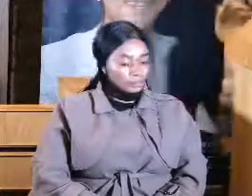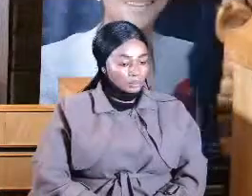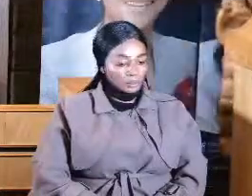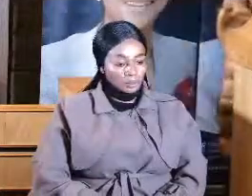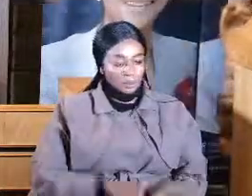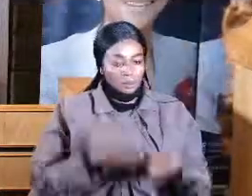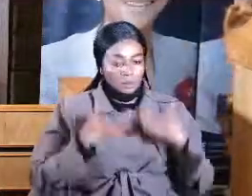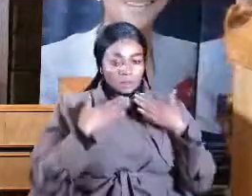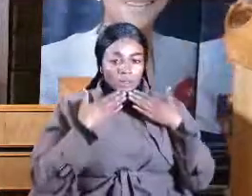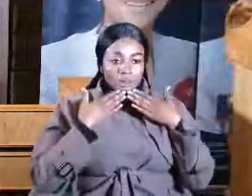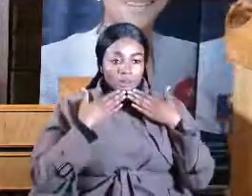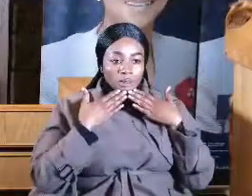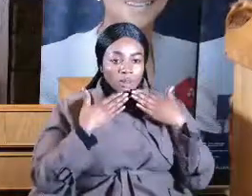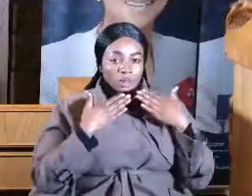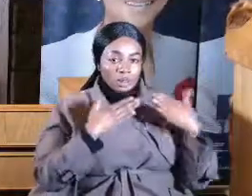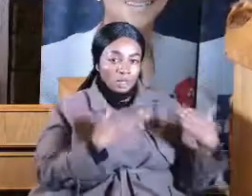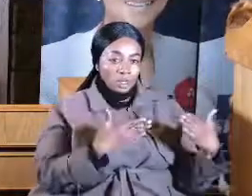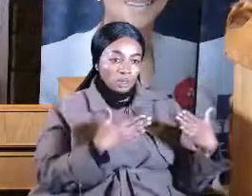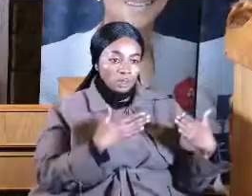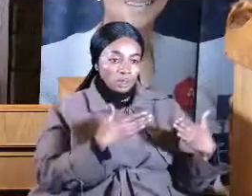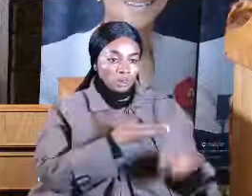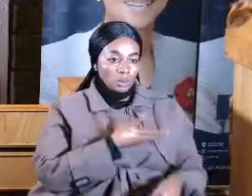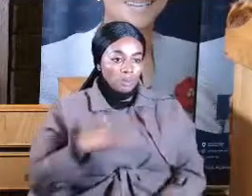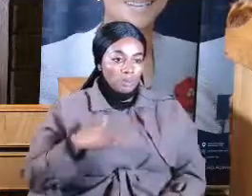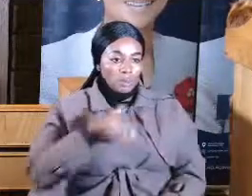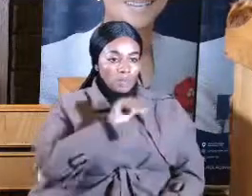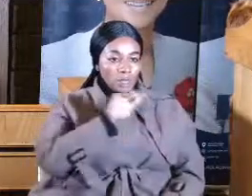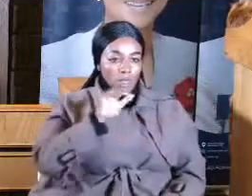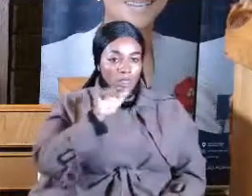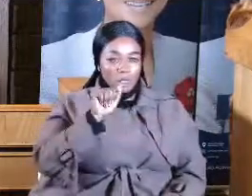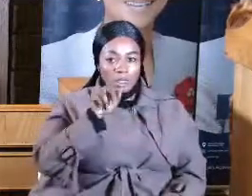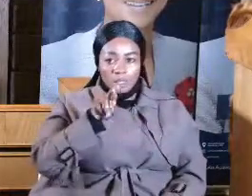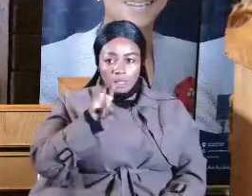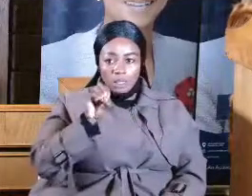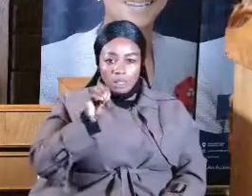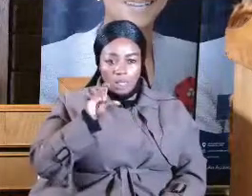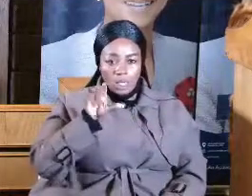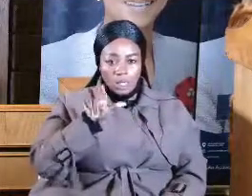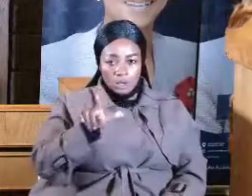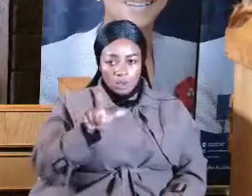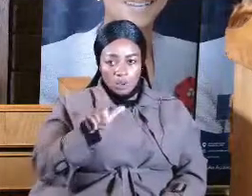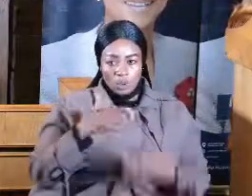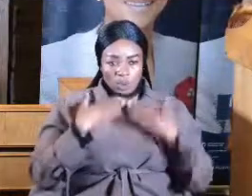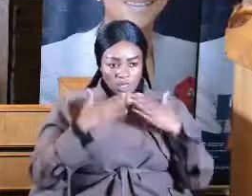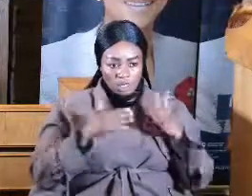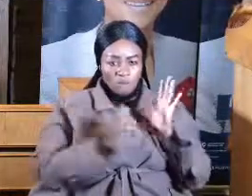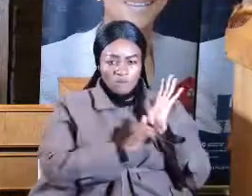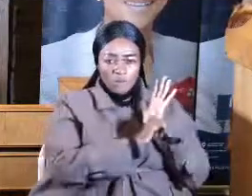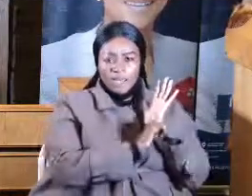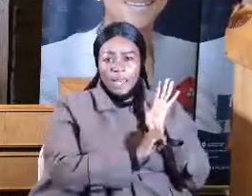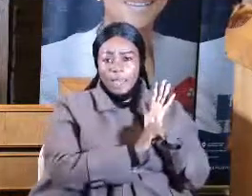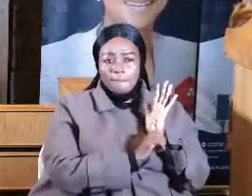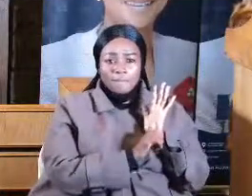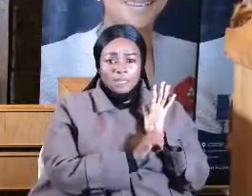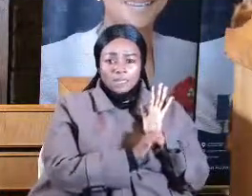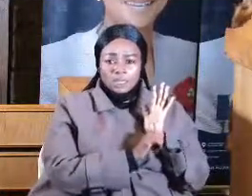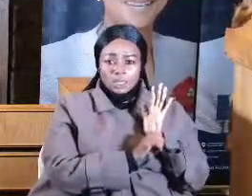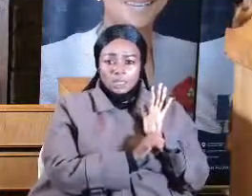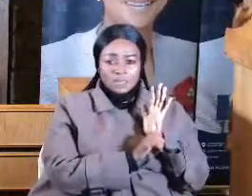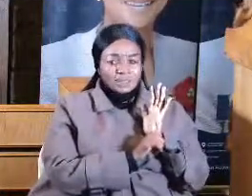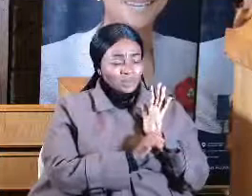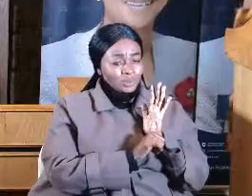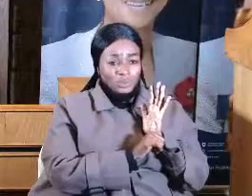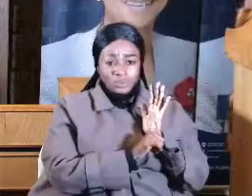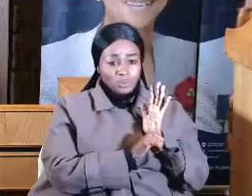Thank you very much, Meg Harrell. We appreciate the statistics. I must say they look